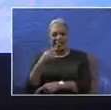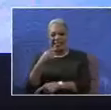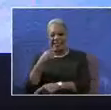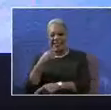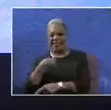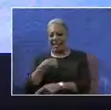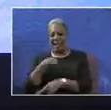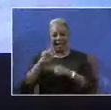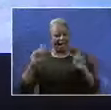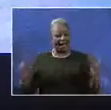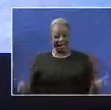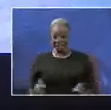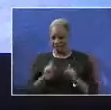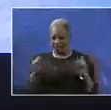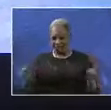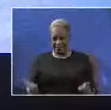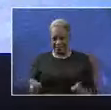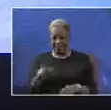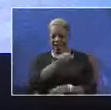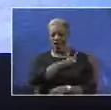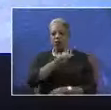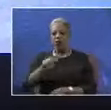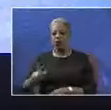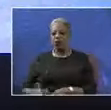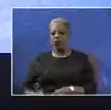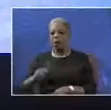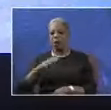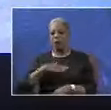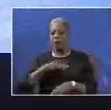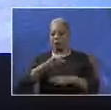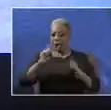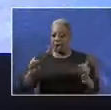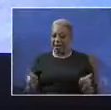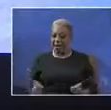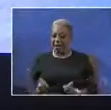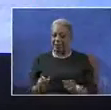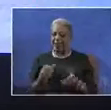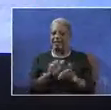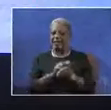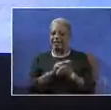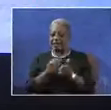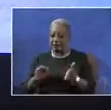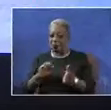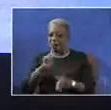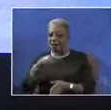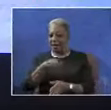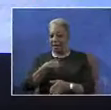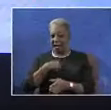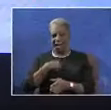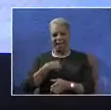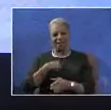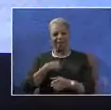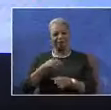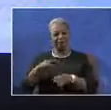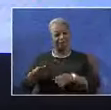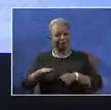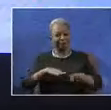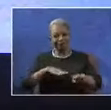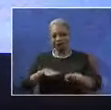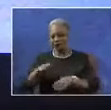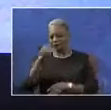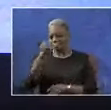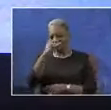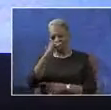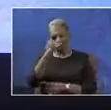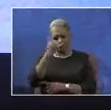have done, but now, O Lord, please take away the iniquity of your servant, for I have acted very foolishly.